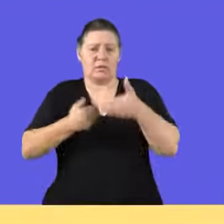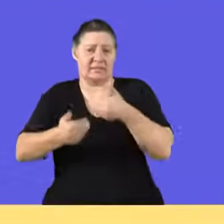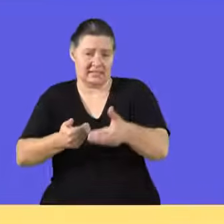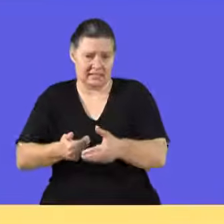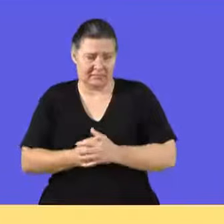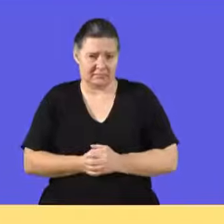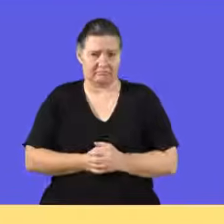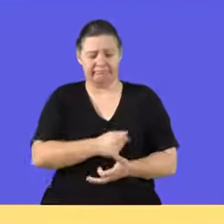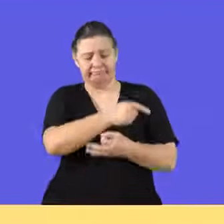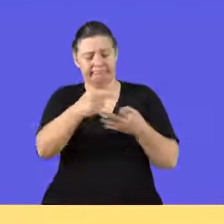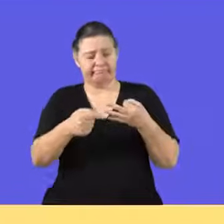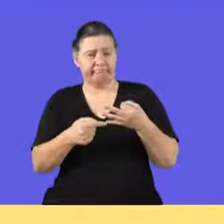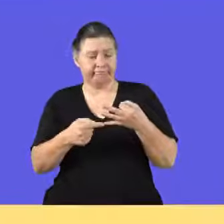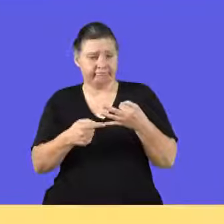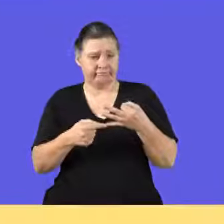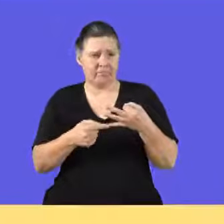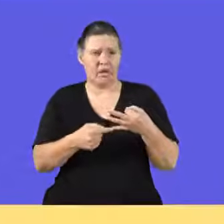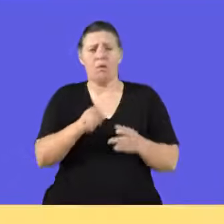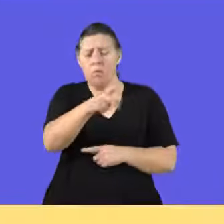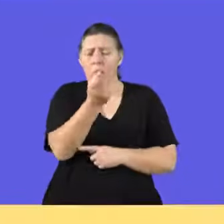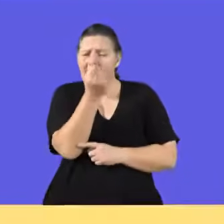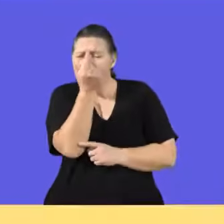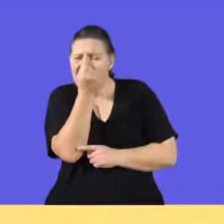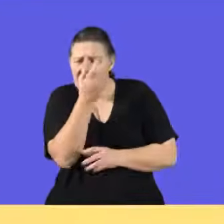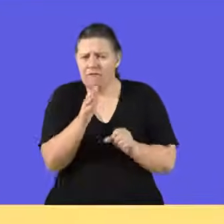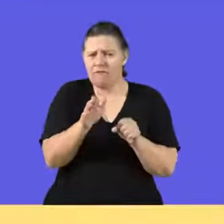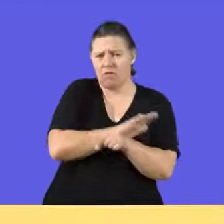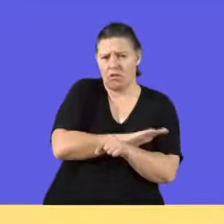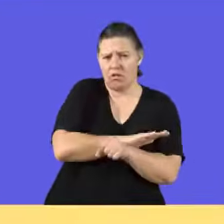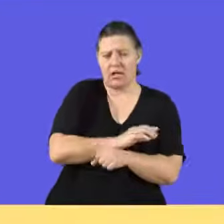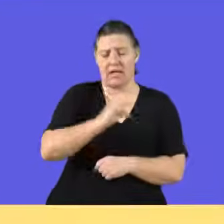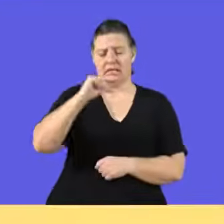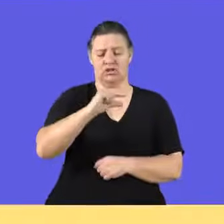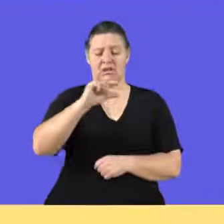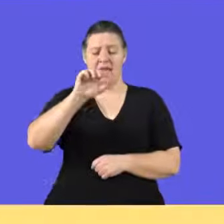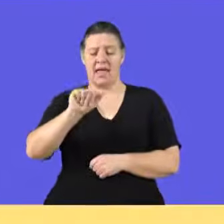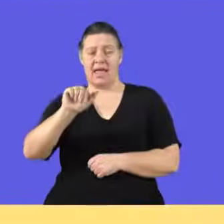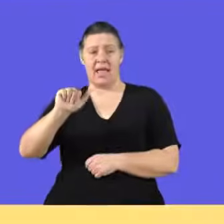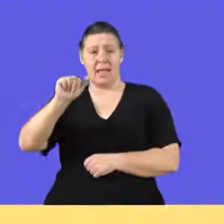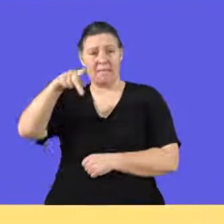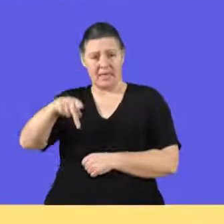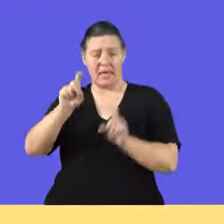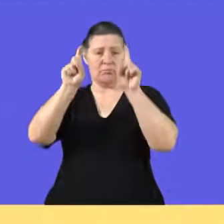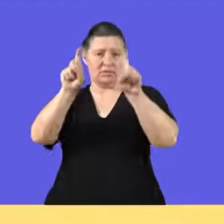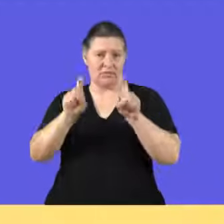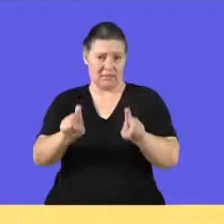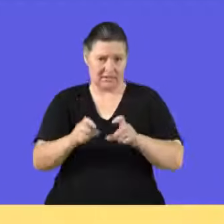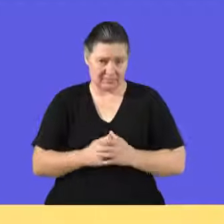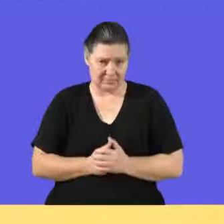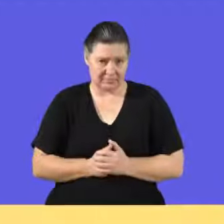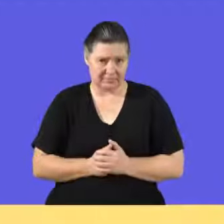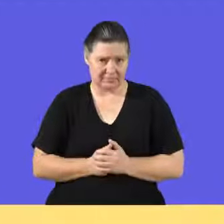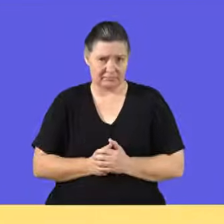internal control processes. In this lesson, I'll also ensure that you understand GAAP